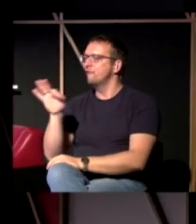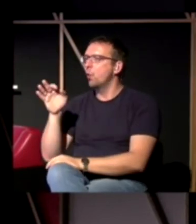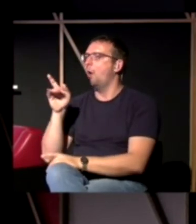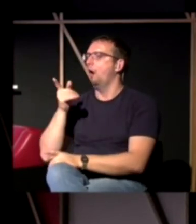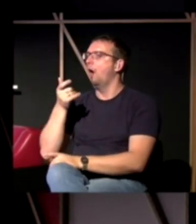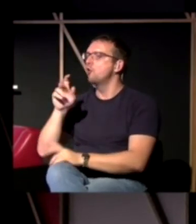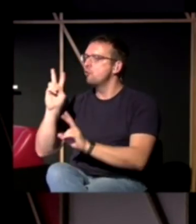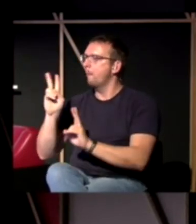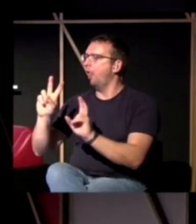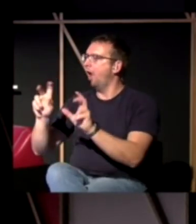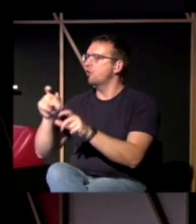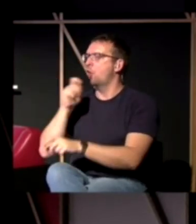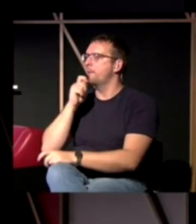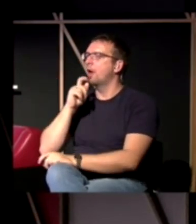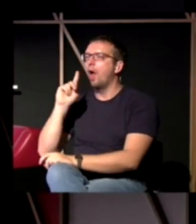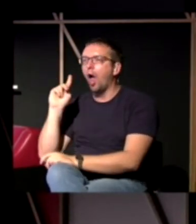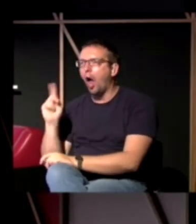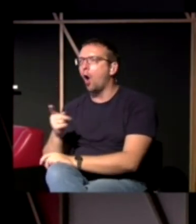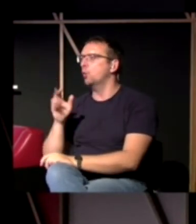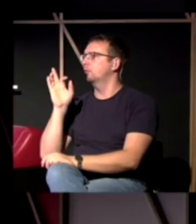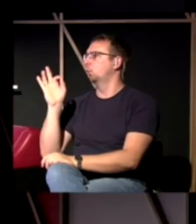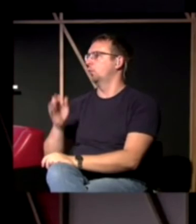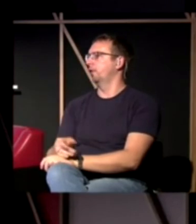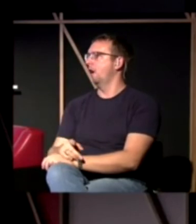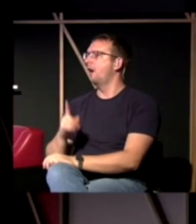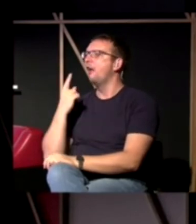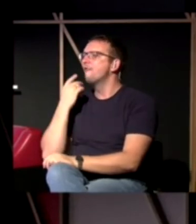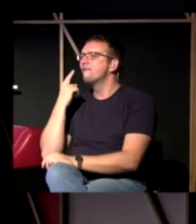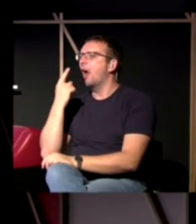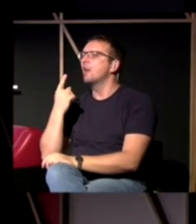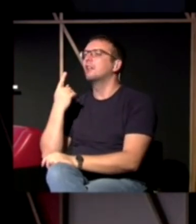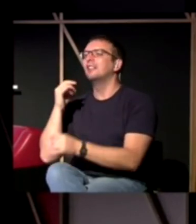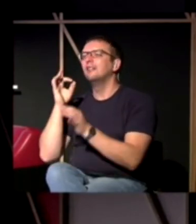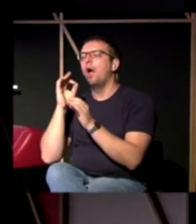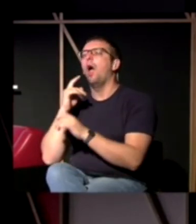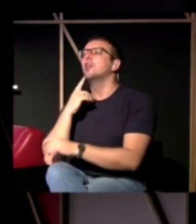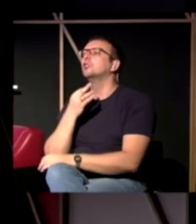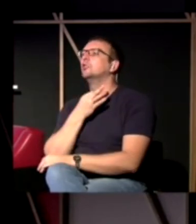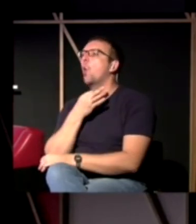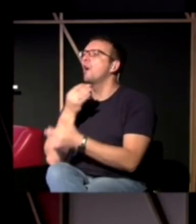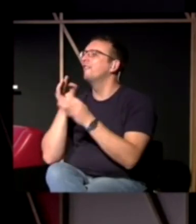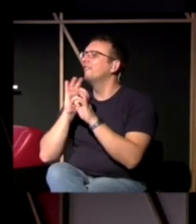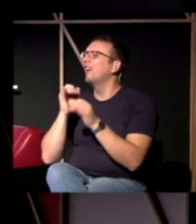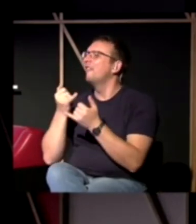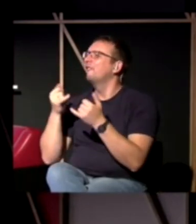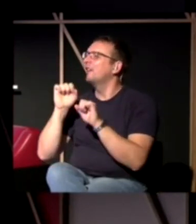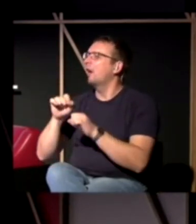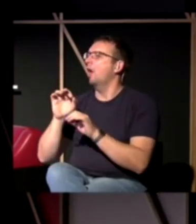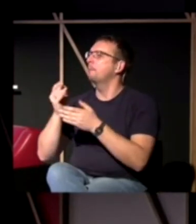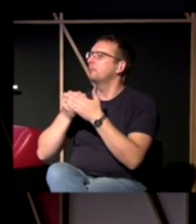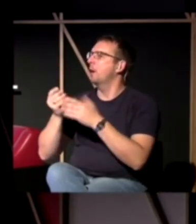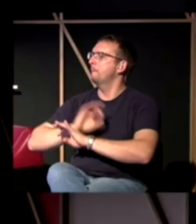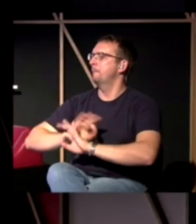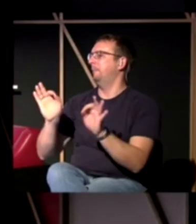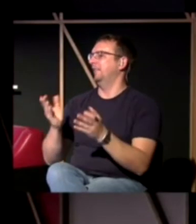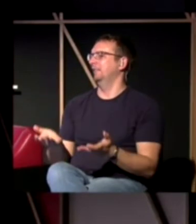about uniting fans on the stands. And the one thing Julian mentioned a little